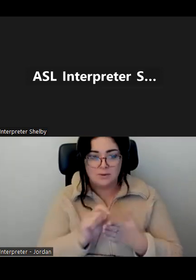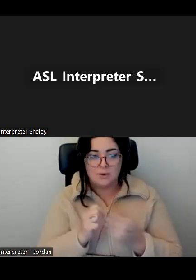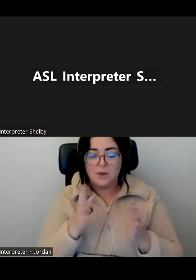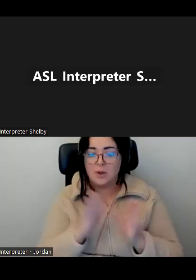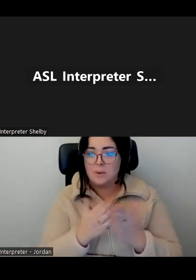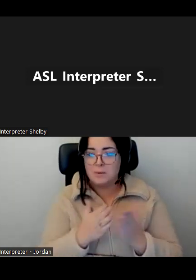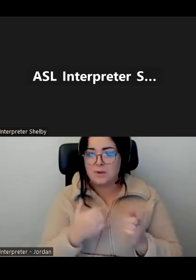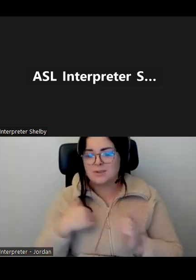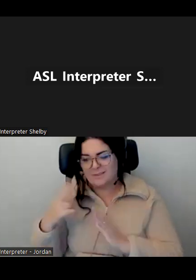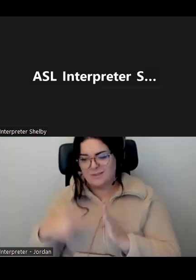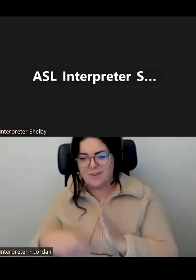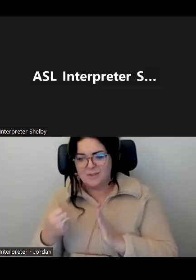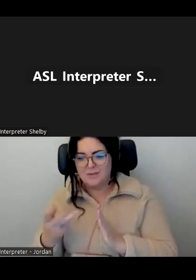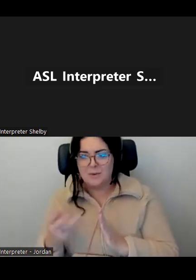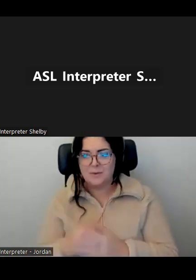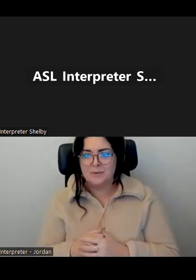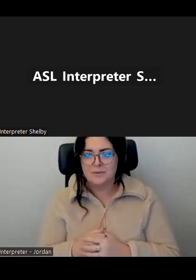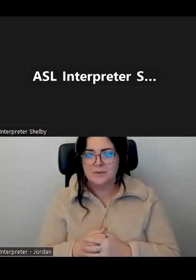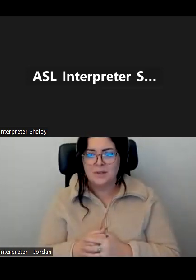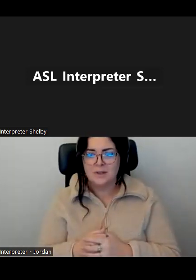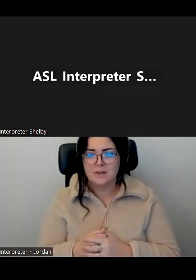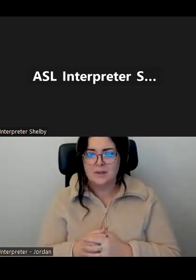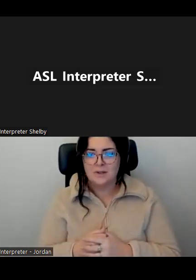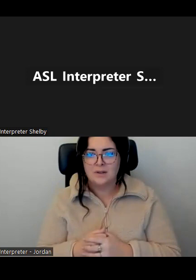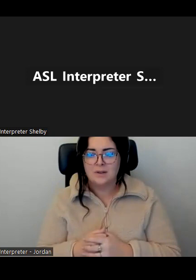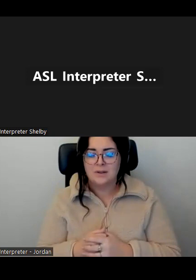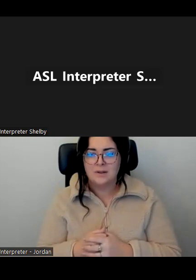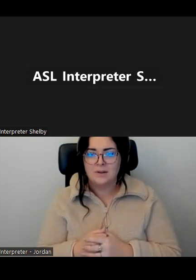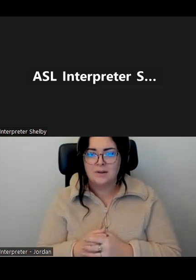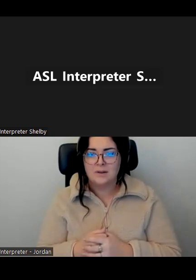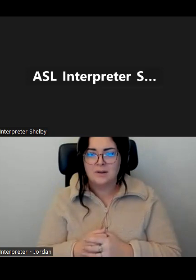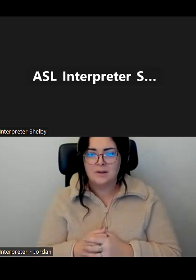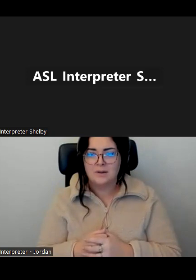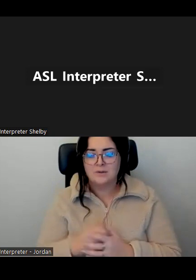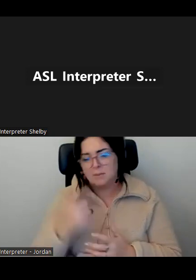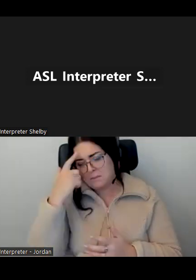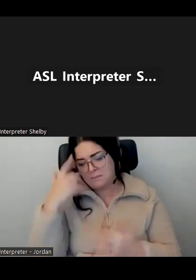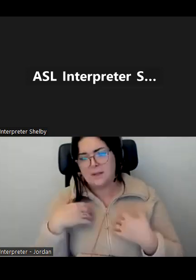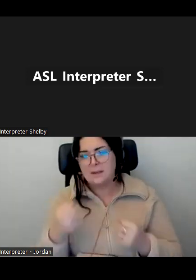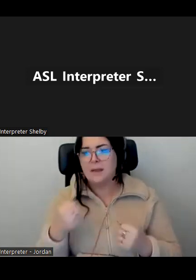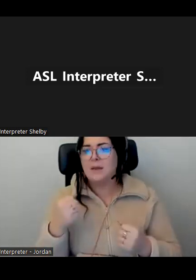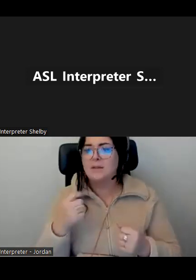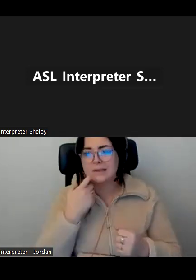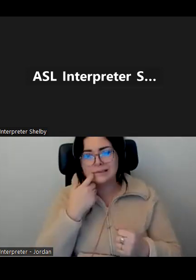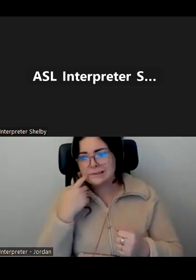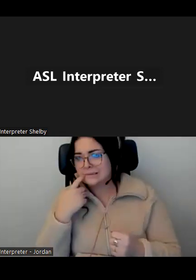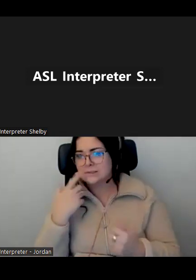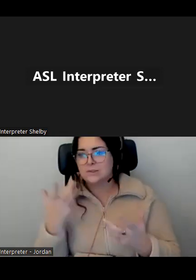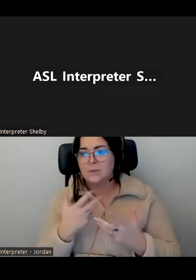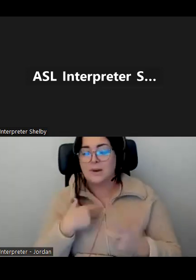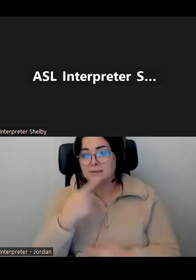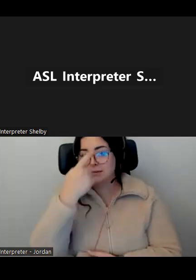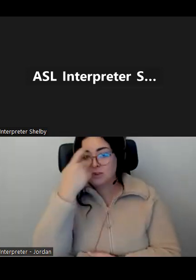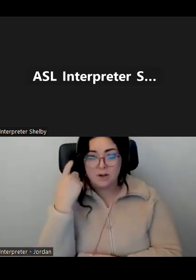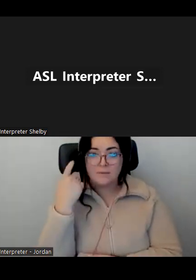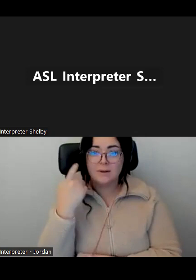that I've read a couple of them, even things about ADHD, so a lot about mental health, addiction, also trauma,